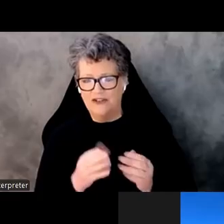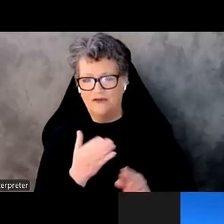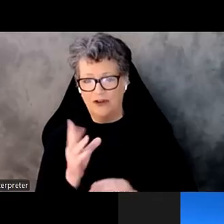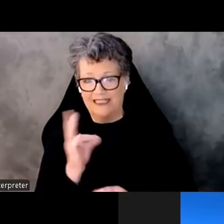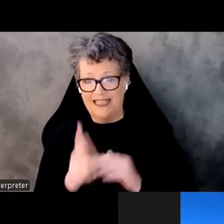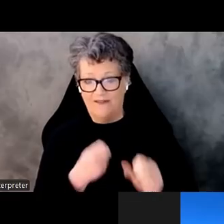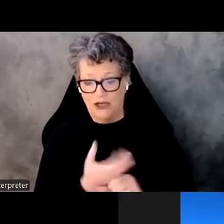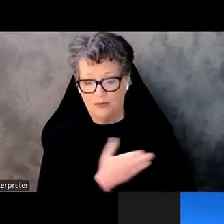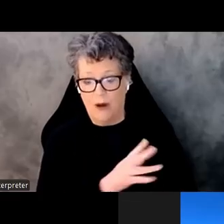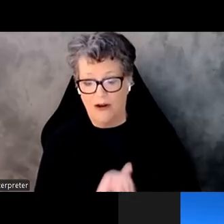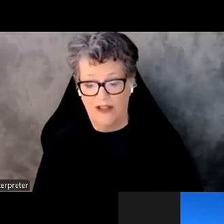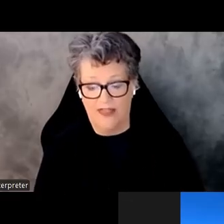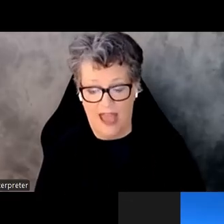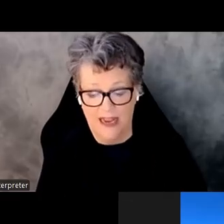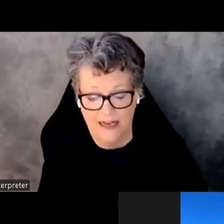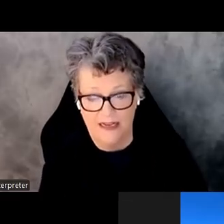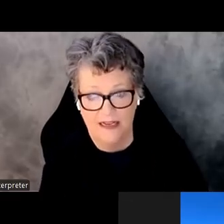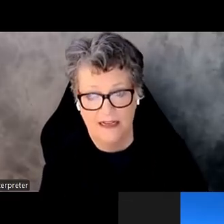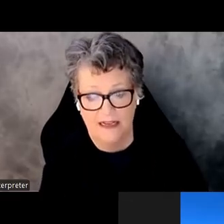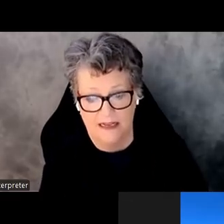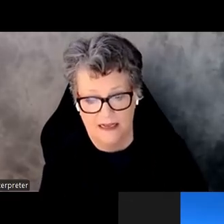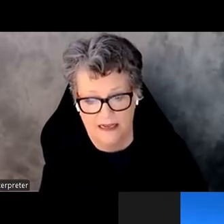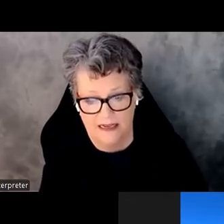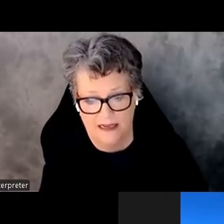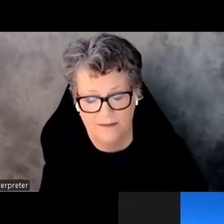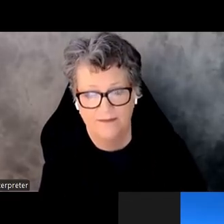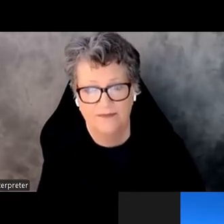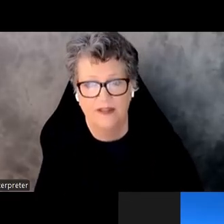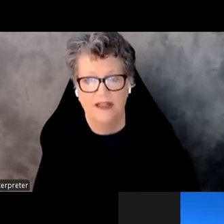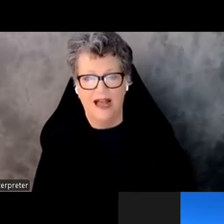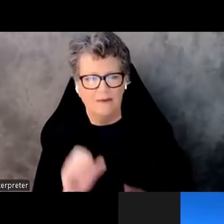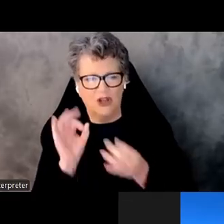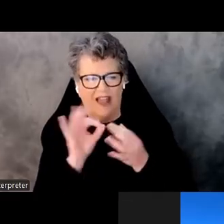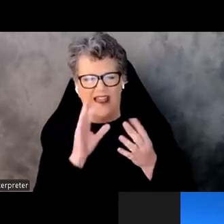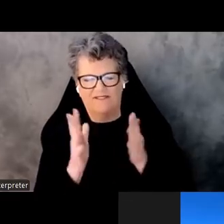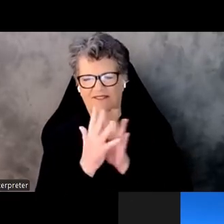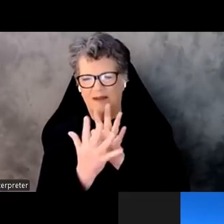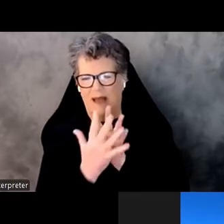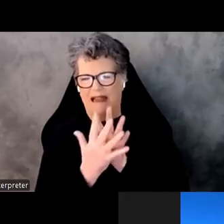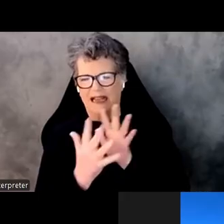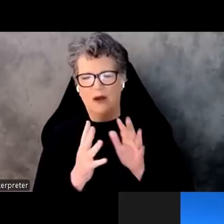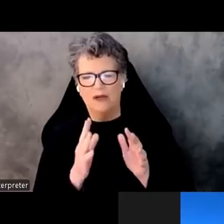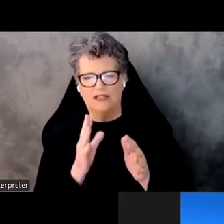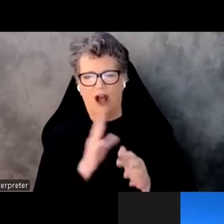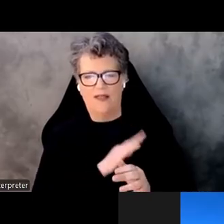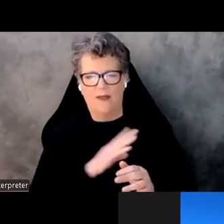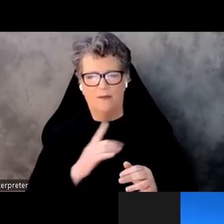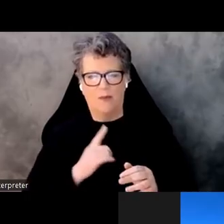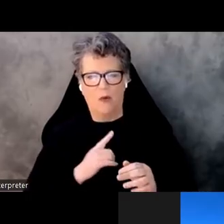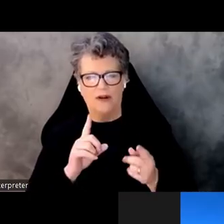on. I was trying to get a lot of feedback here. I was on the board of the